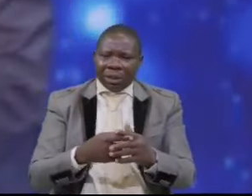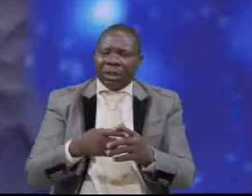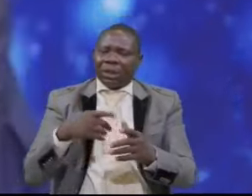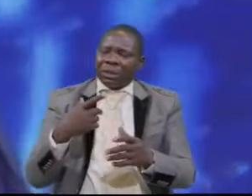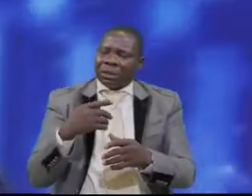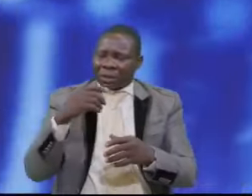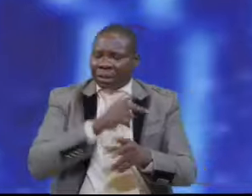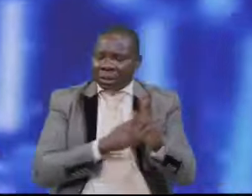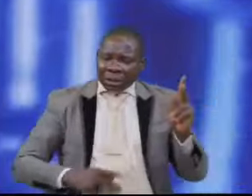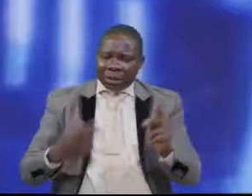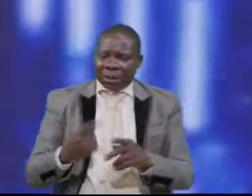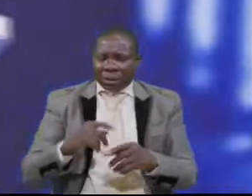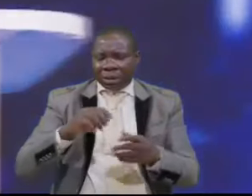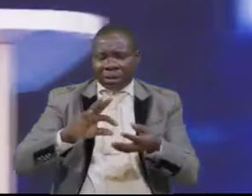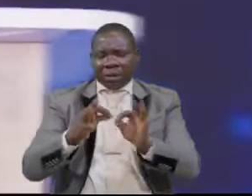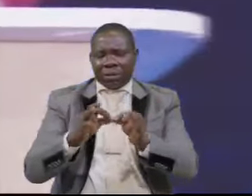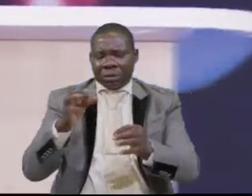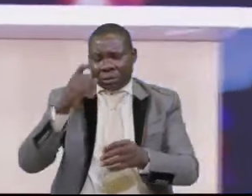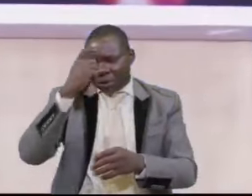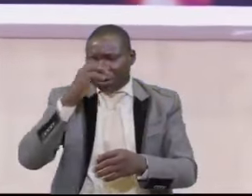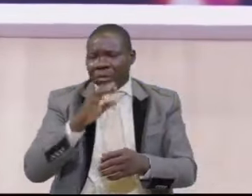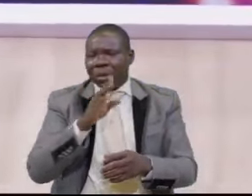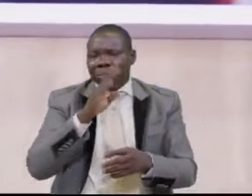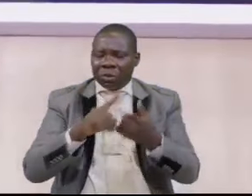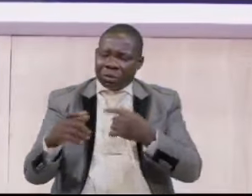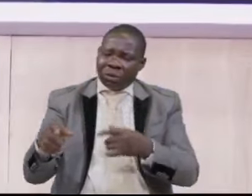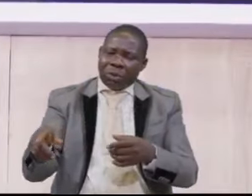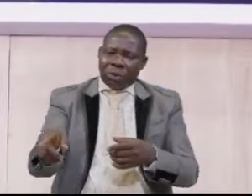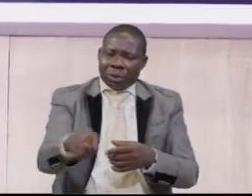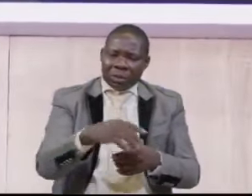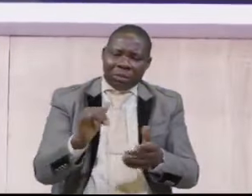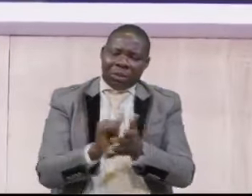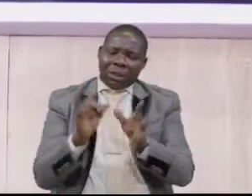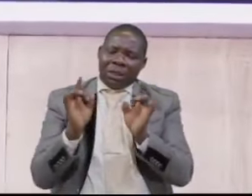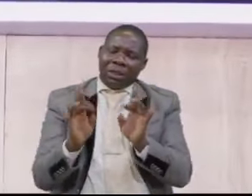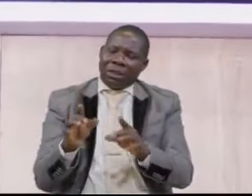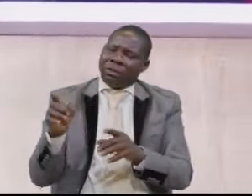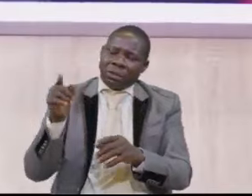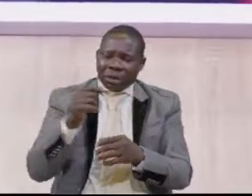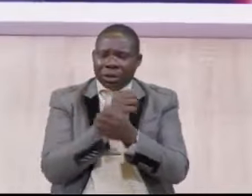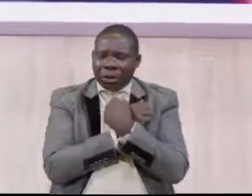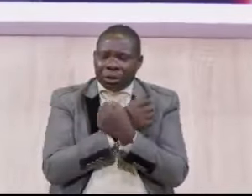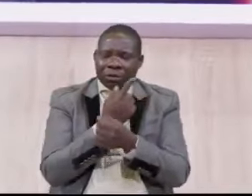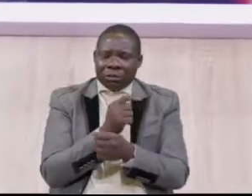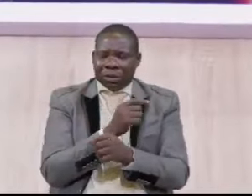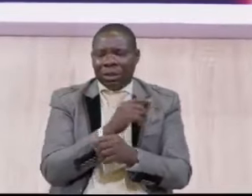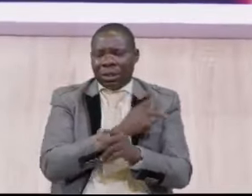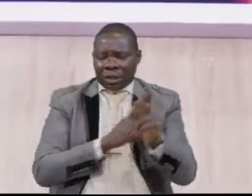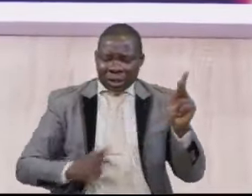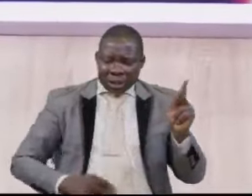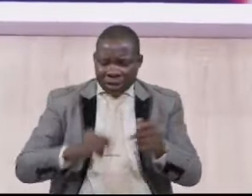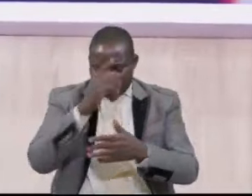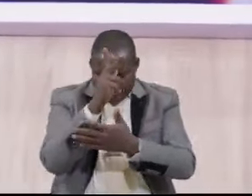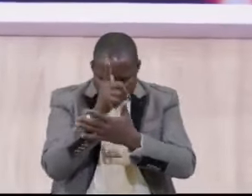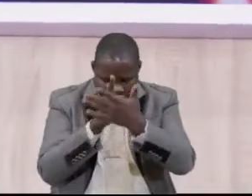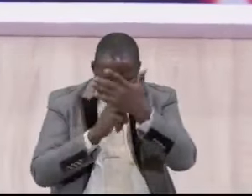thee. He loved the king. He was loyal to the king. He was lowly before the Almighty God, before the God of heaven, and